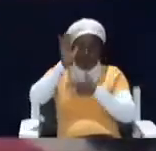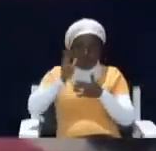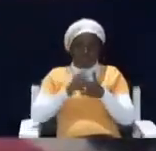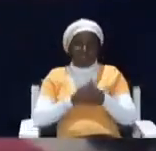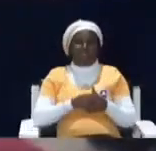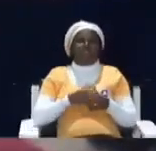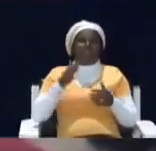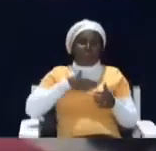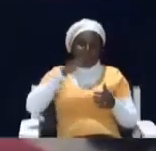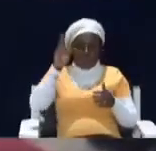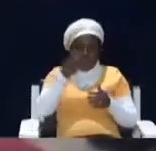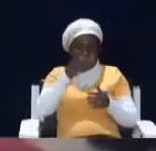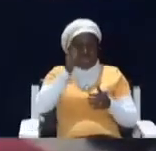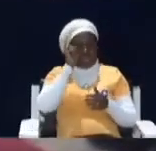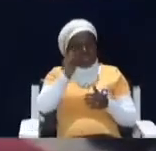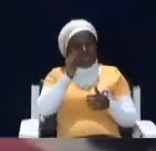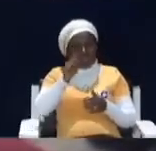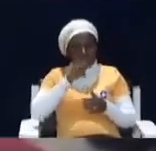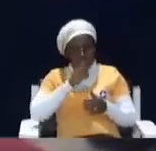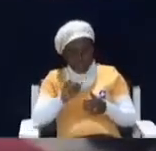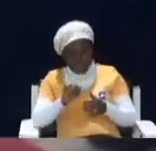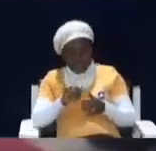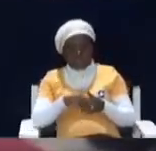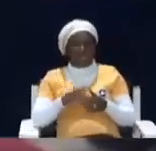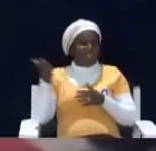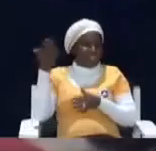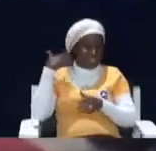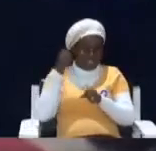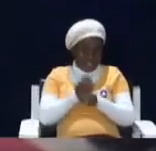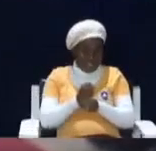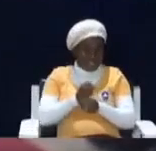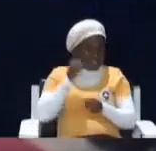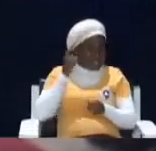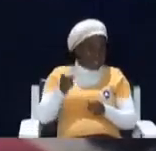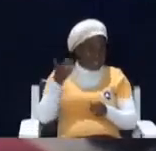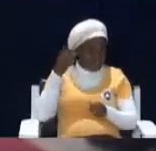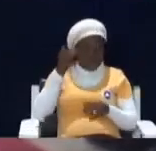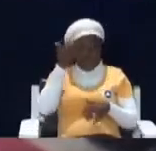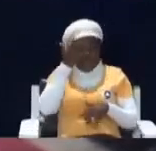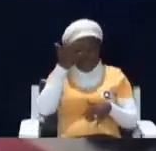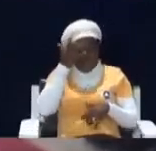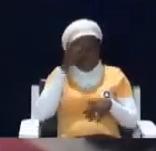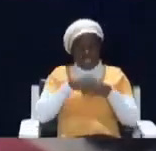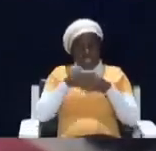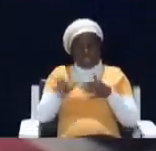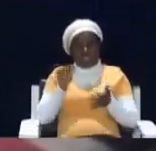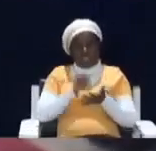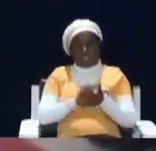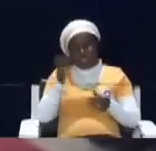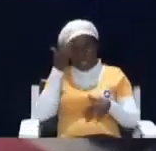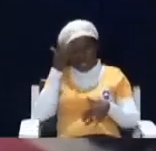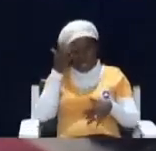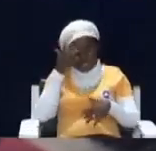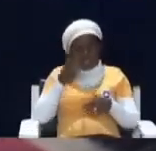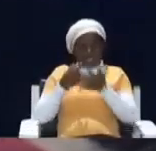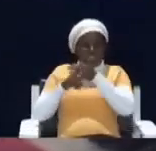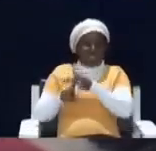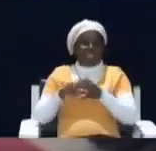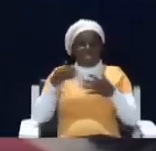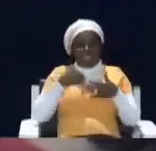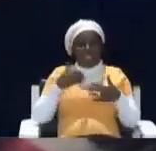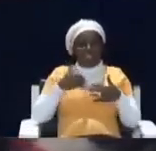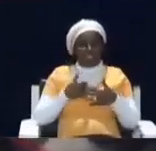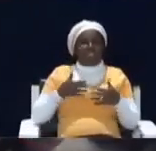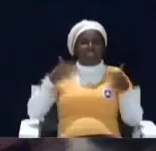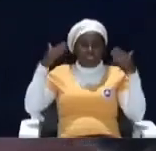My second testimony is that last year I was sick. After the sickness, I started having